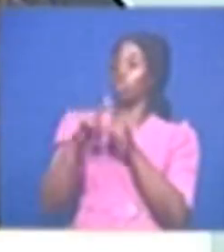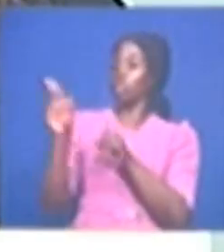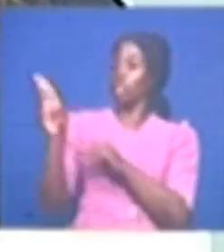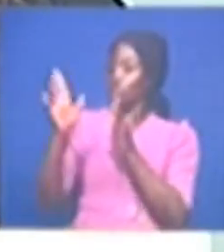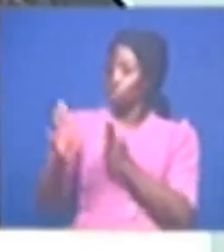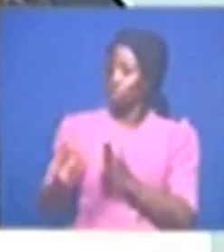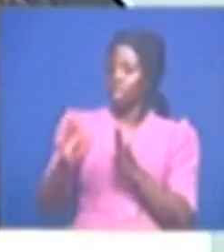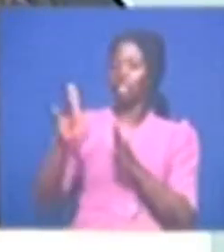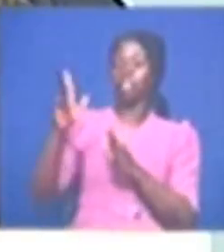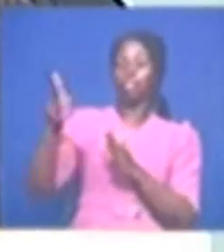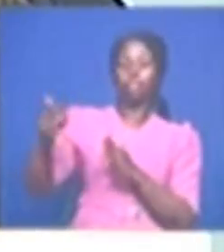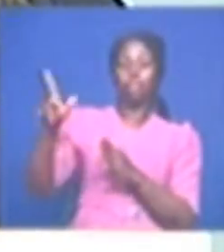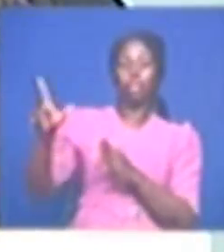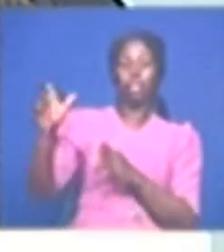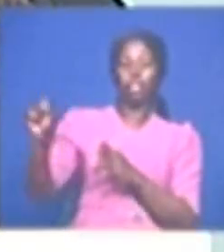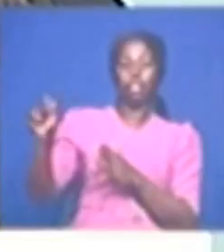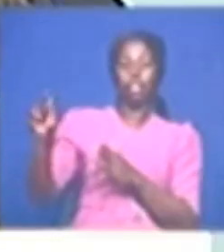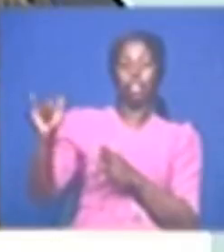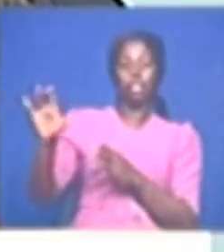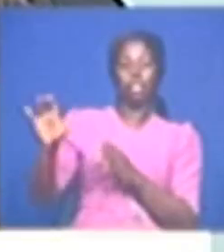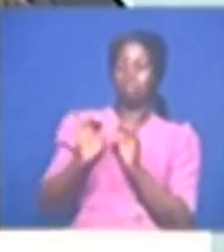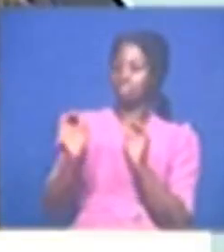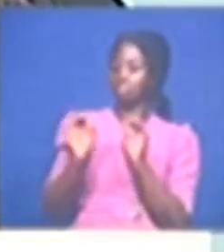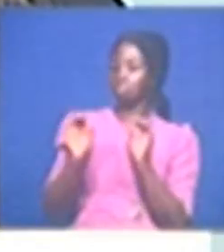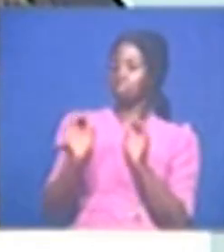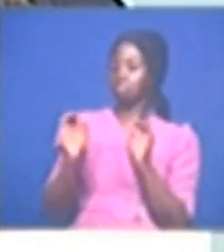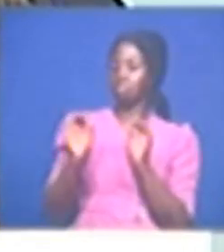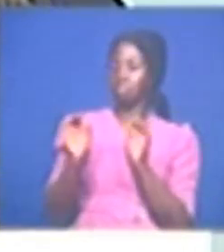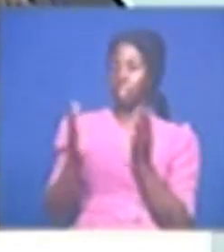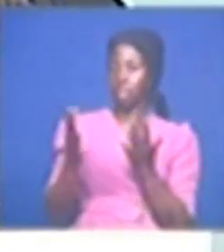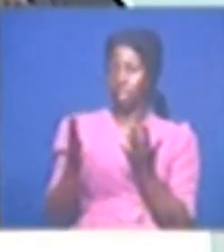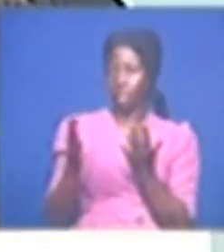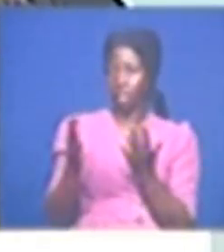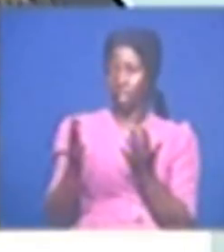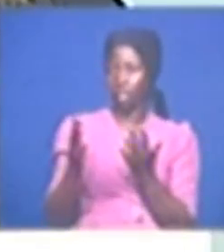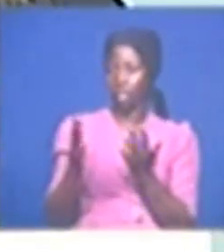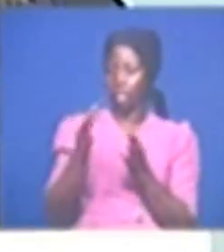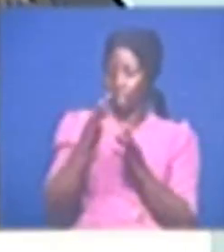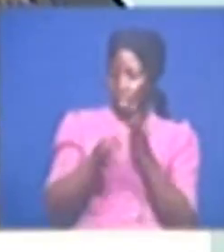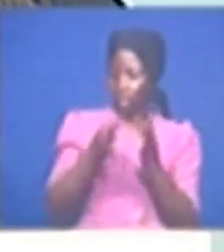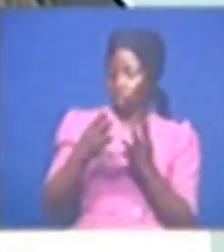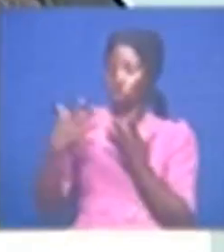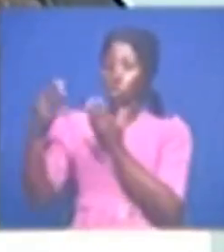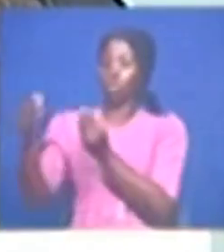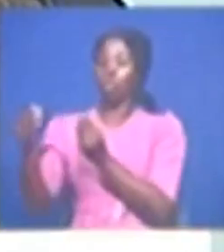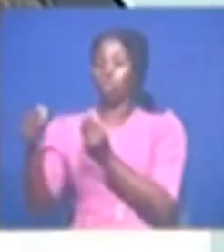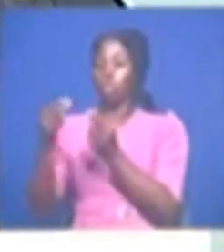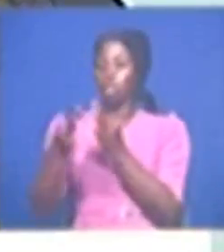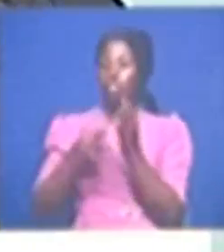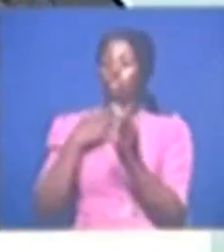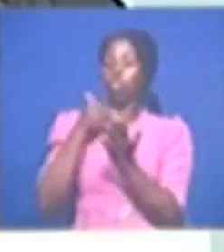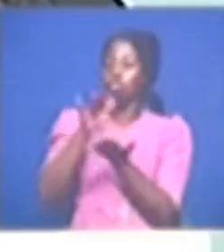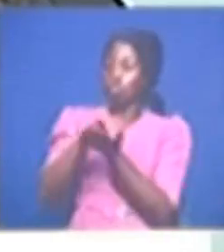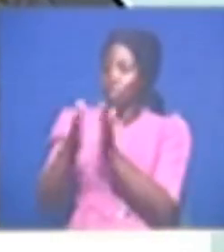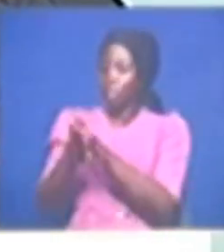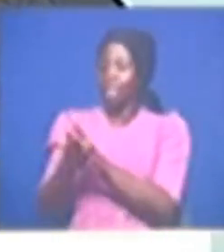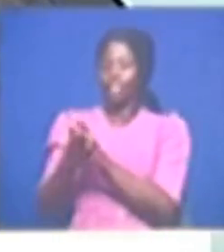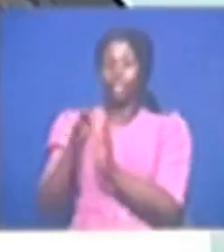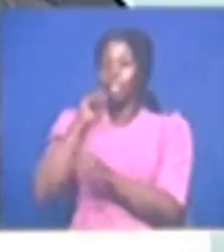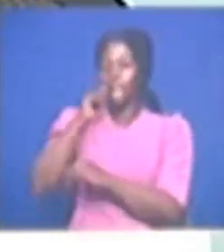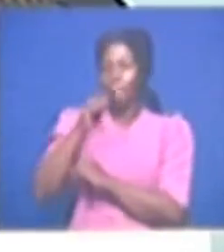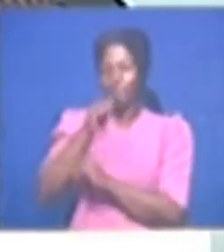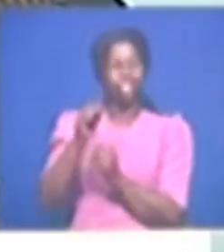plastic. So how do you think we can change the consumer habits? Because that's the thing. If you want to pack meat, it's a bit challenging.